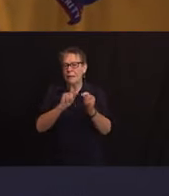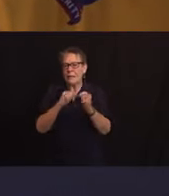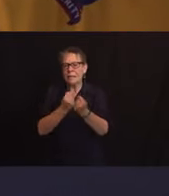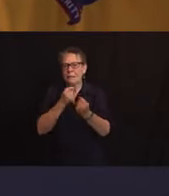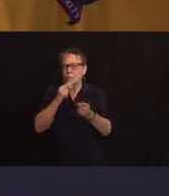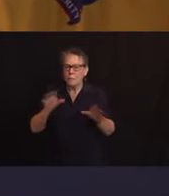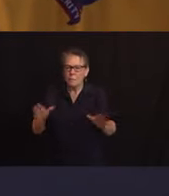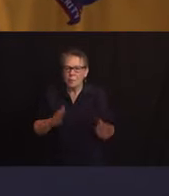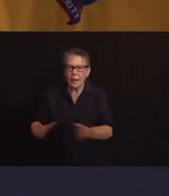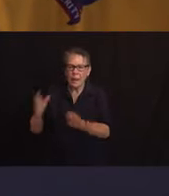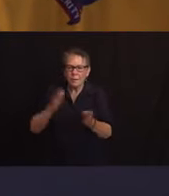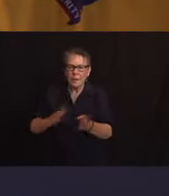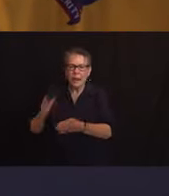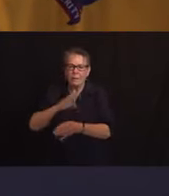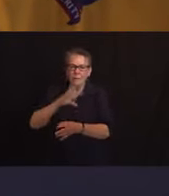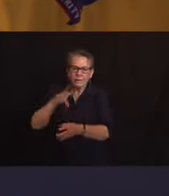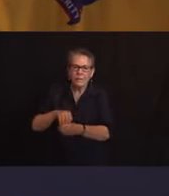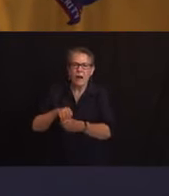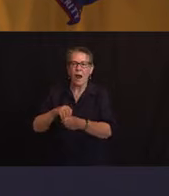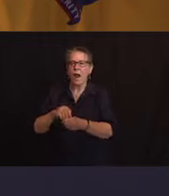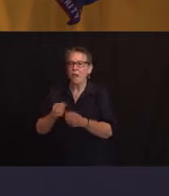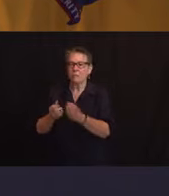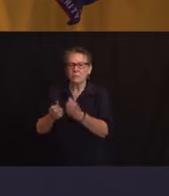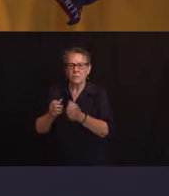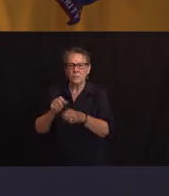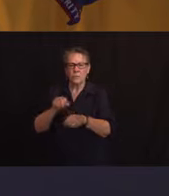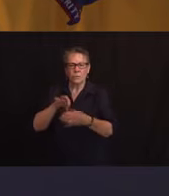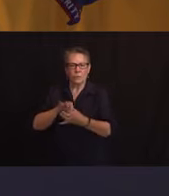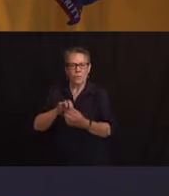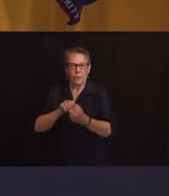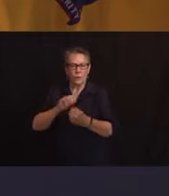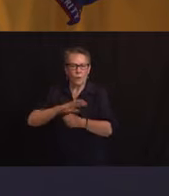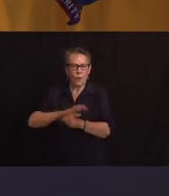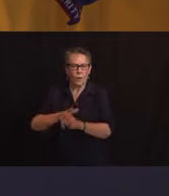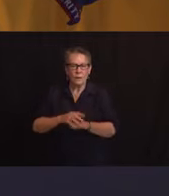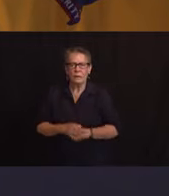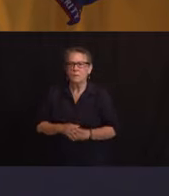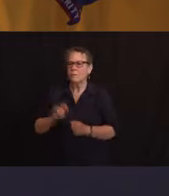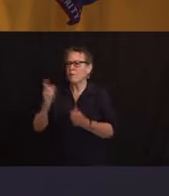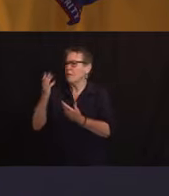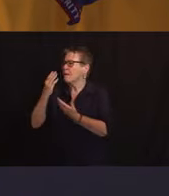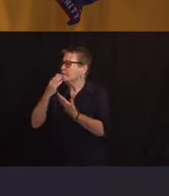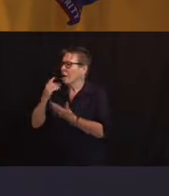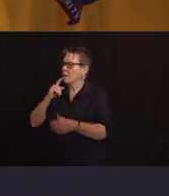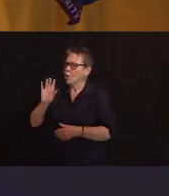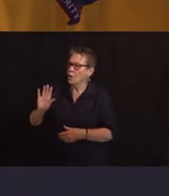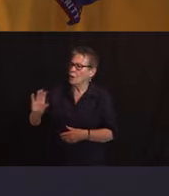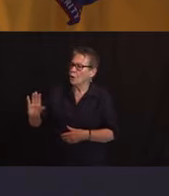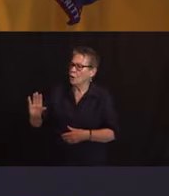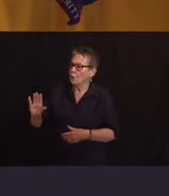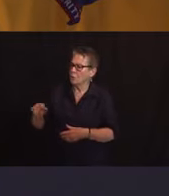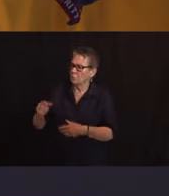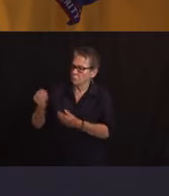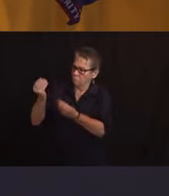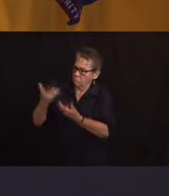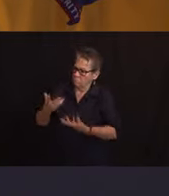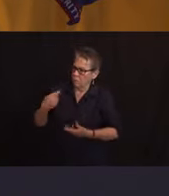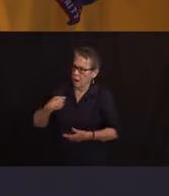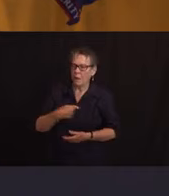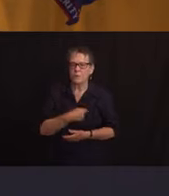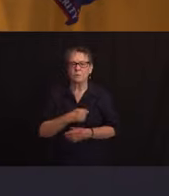Absolutely extraordinary. Please give him my best, Pat, and thank him on behalf of all of us.